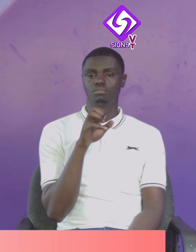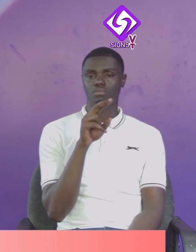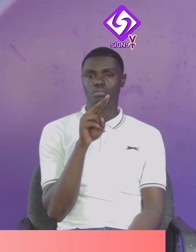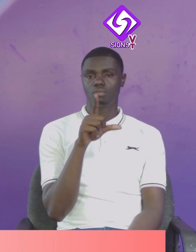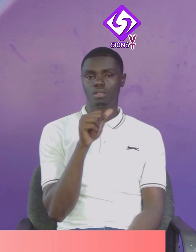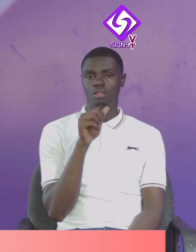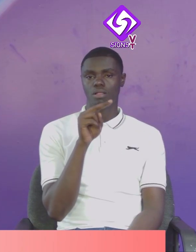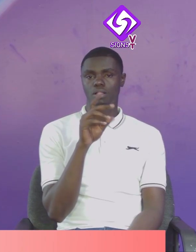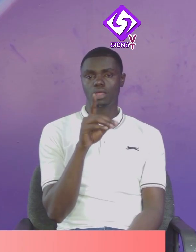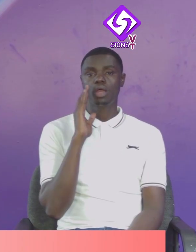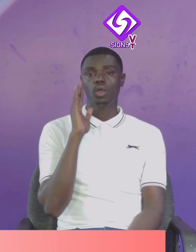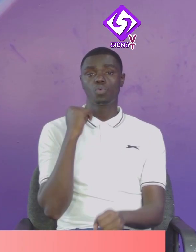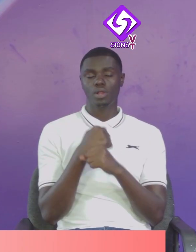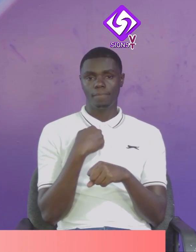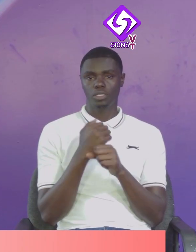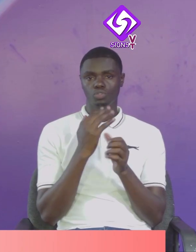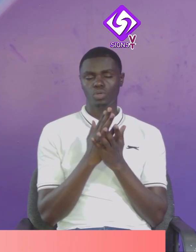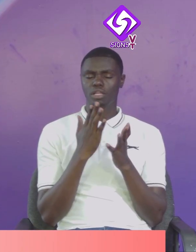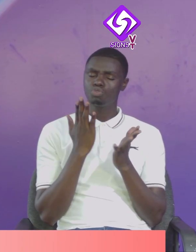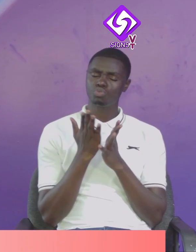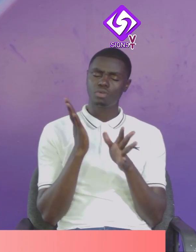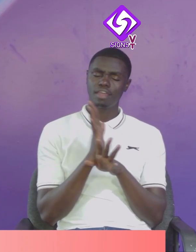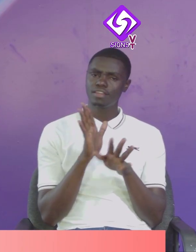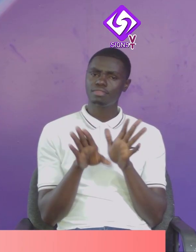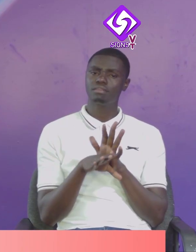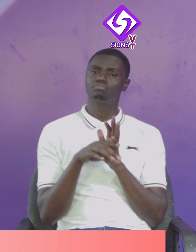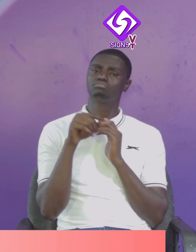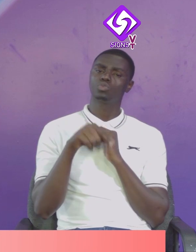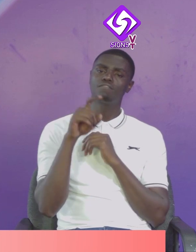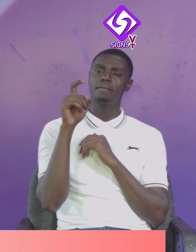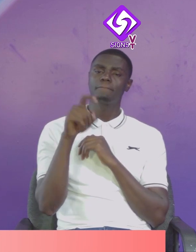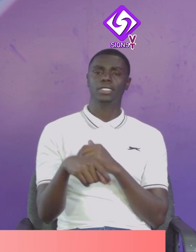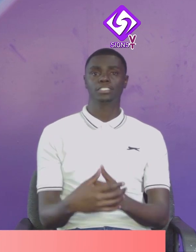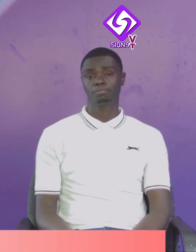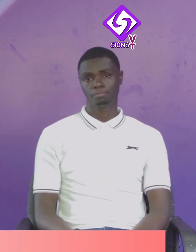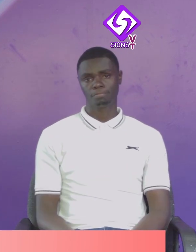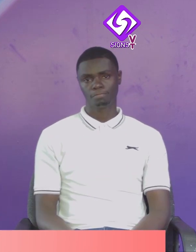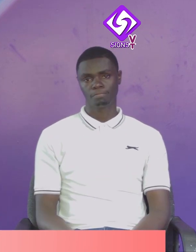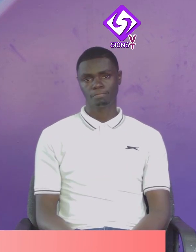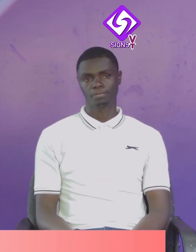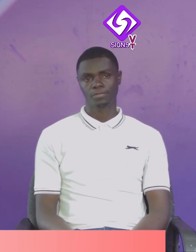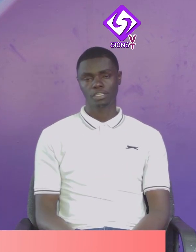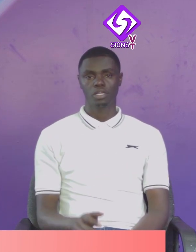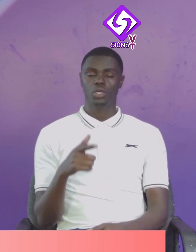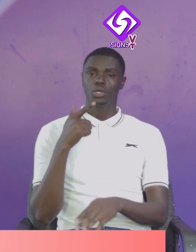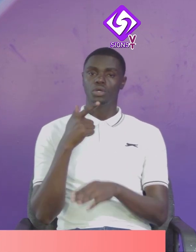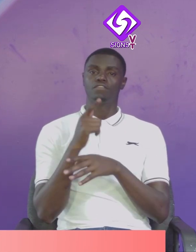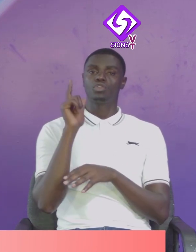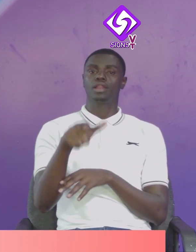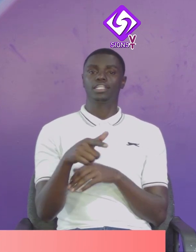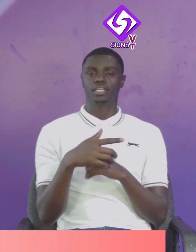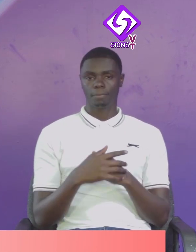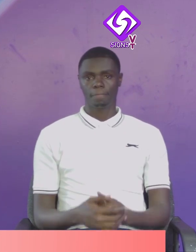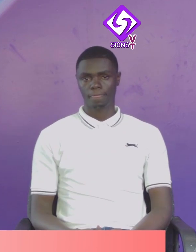make sure that through thin and thick, they will qualify. Right. Yeah. All right. And we are going to give you that particular highlight later on a little